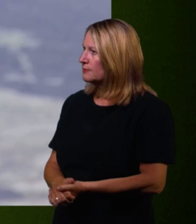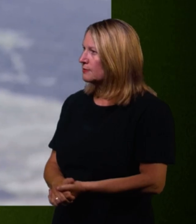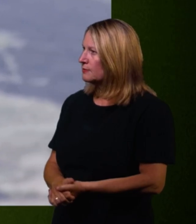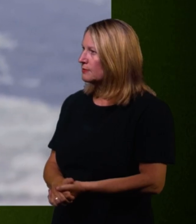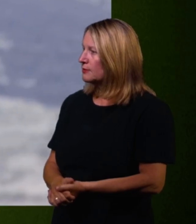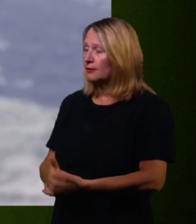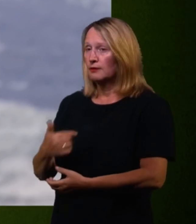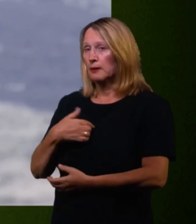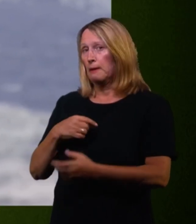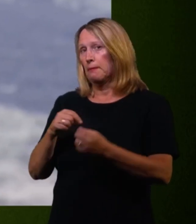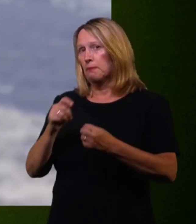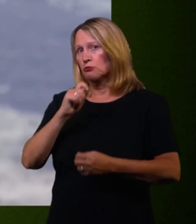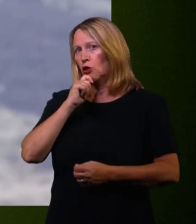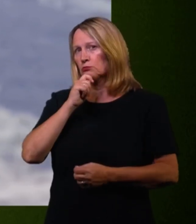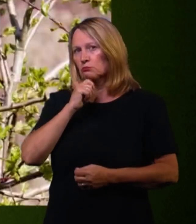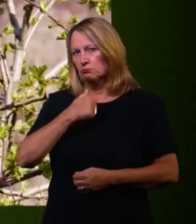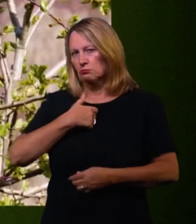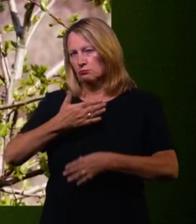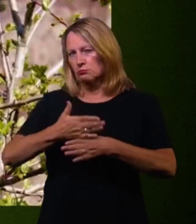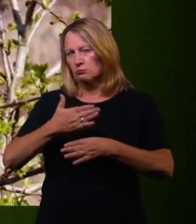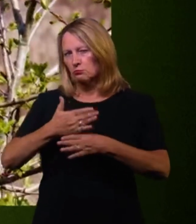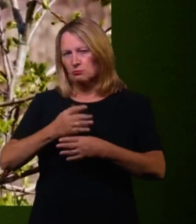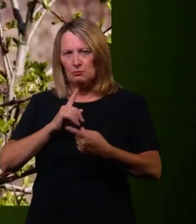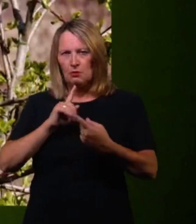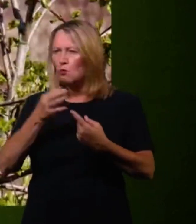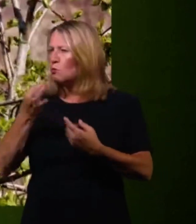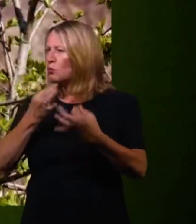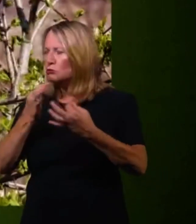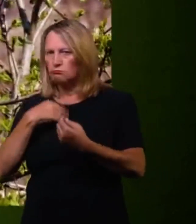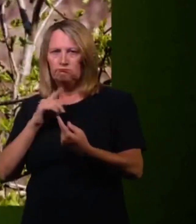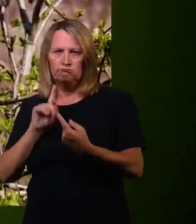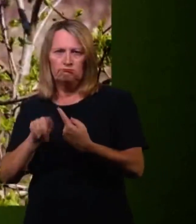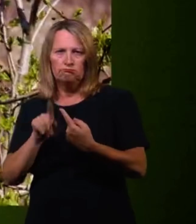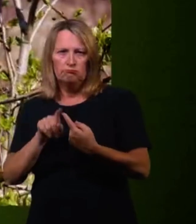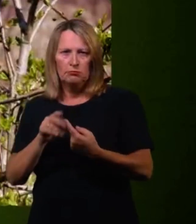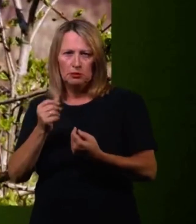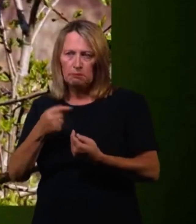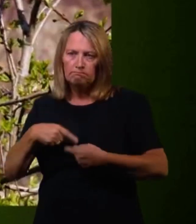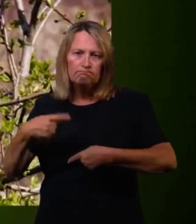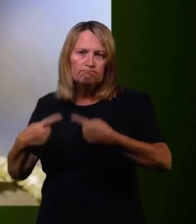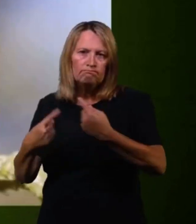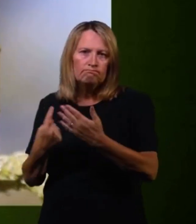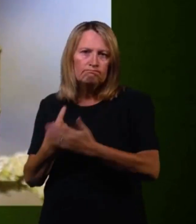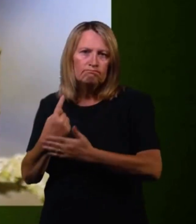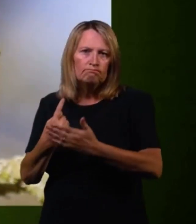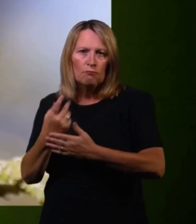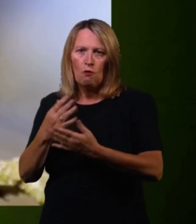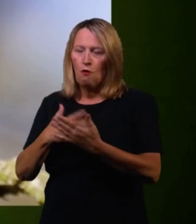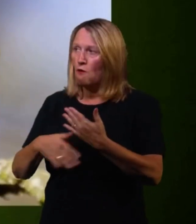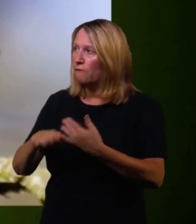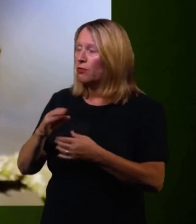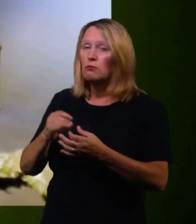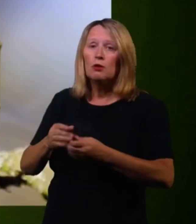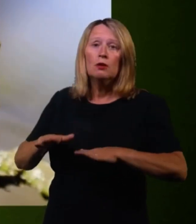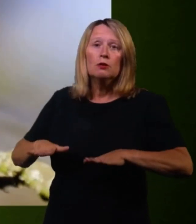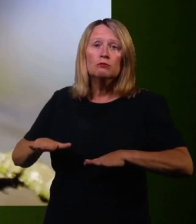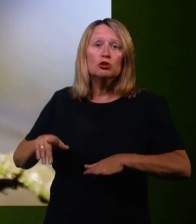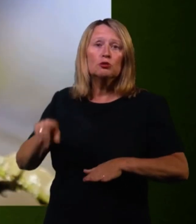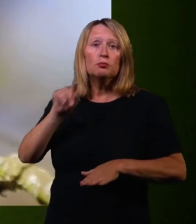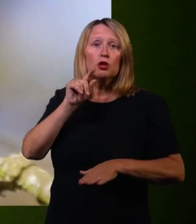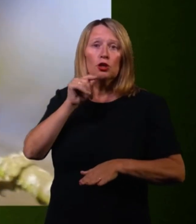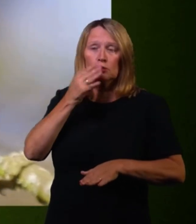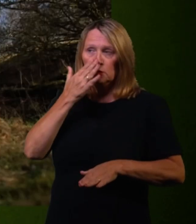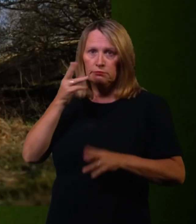As a BBC journalist, it's my job to find the answers to sometimes quite controversial issues. And the plight of our